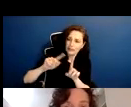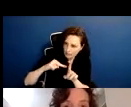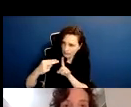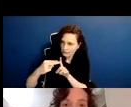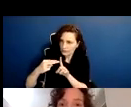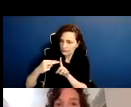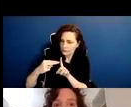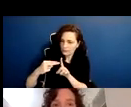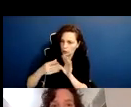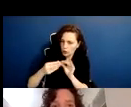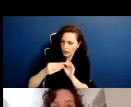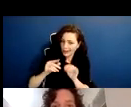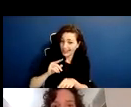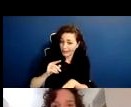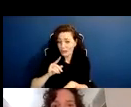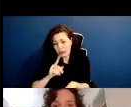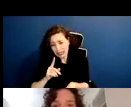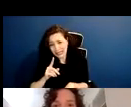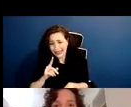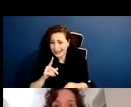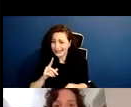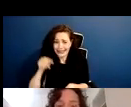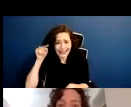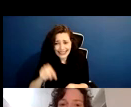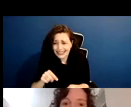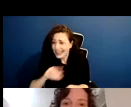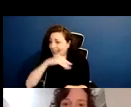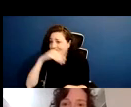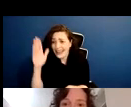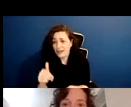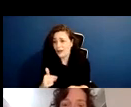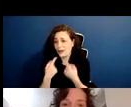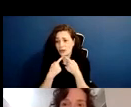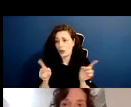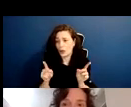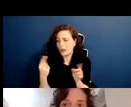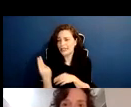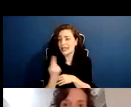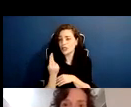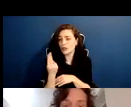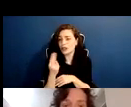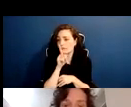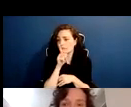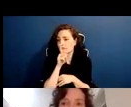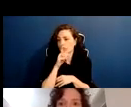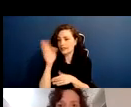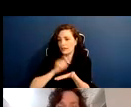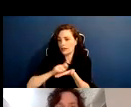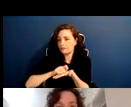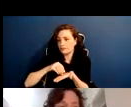actually hadn't been told that there was a history that had not been written. And we were excited to support this